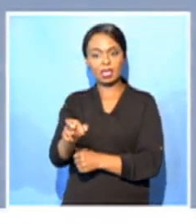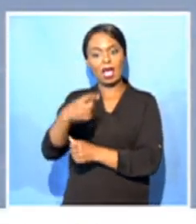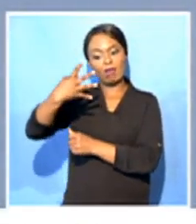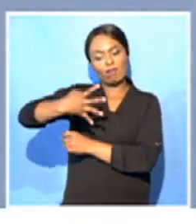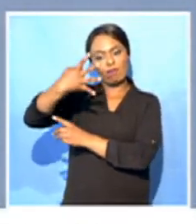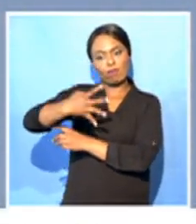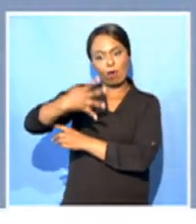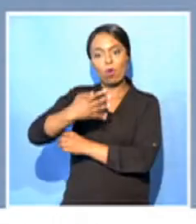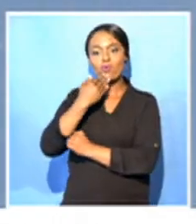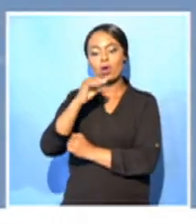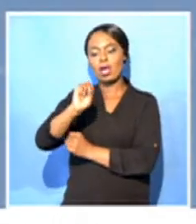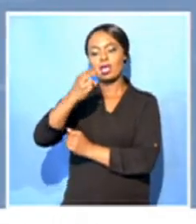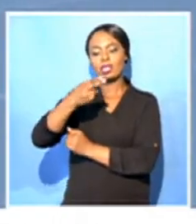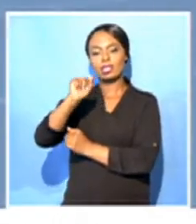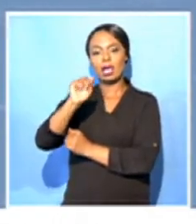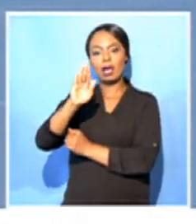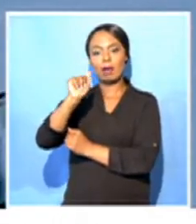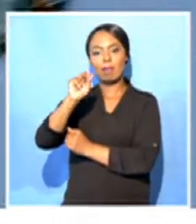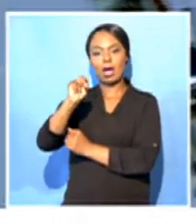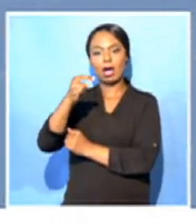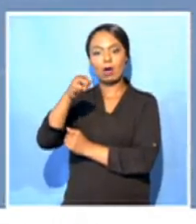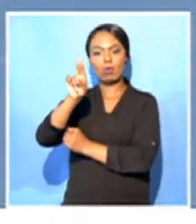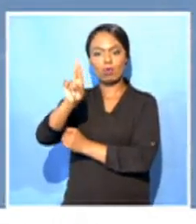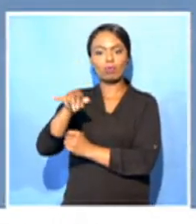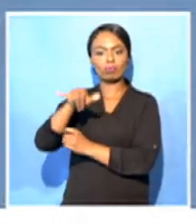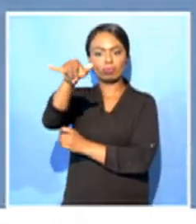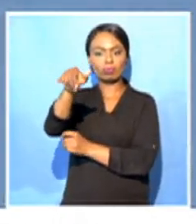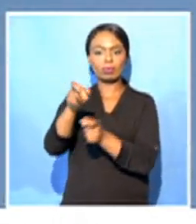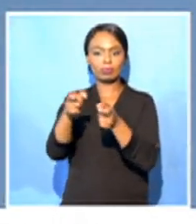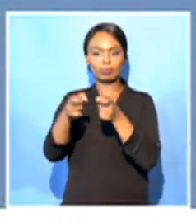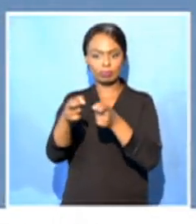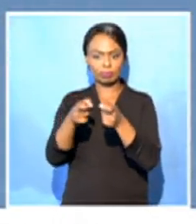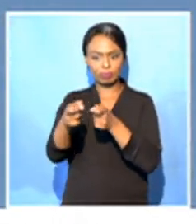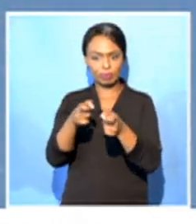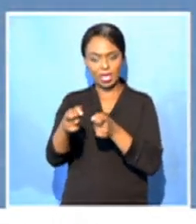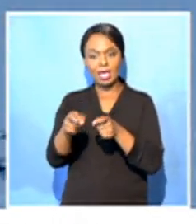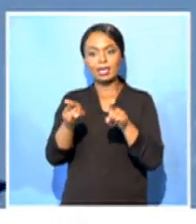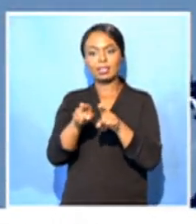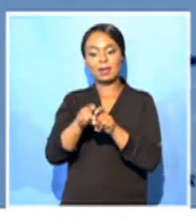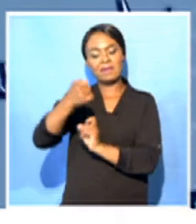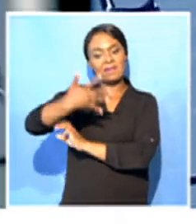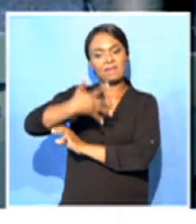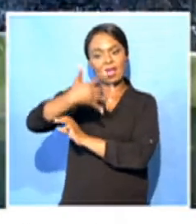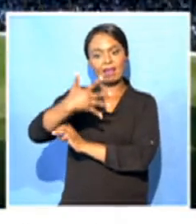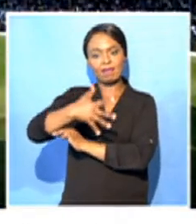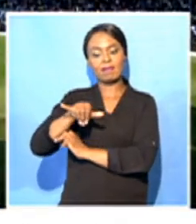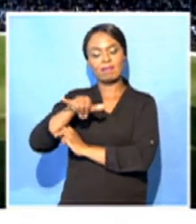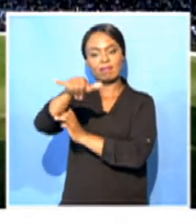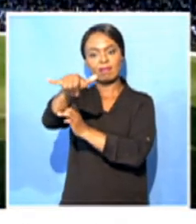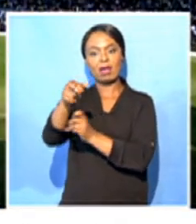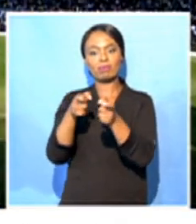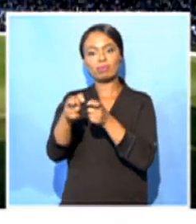Becky Shabangu, a transport pilot. And number 5 is Major Sivuyile